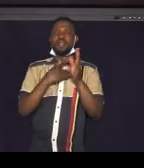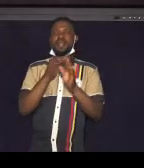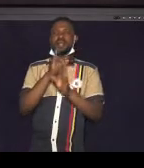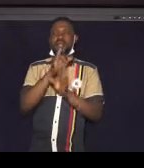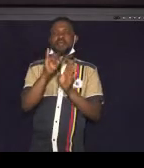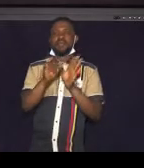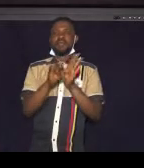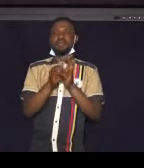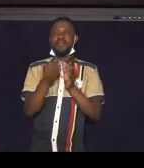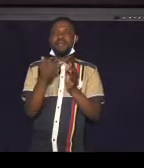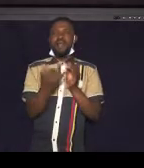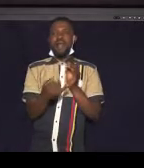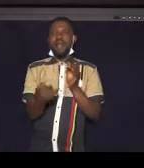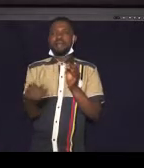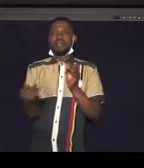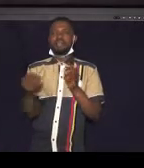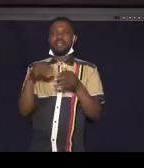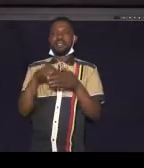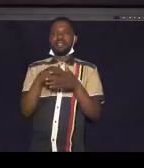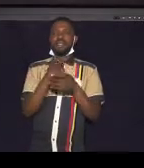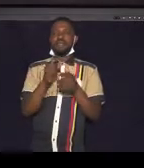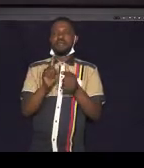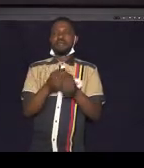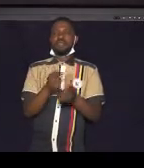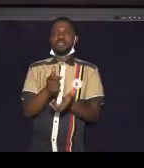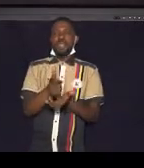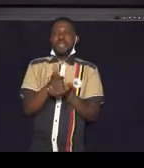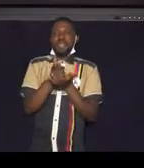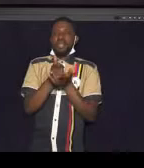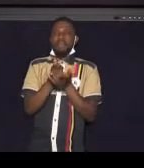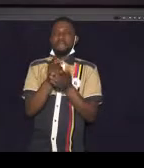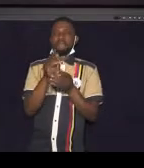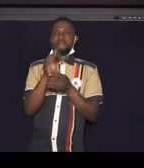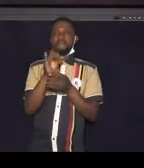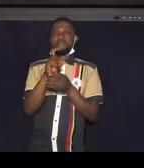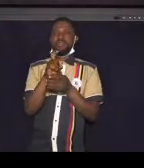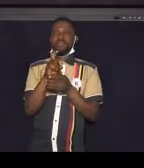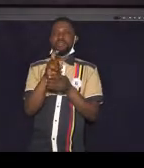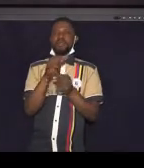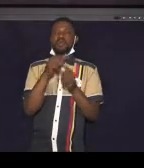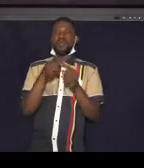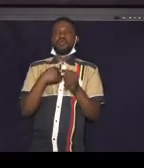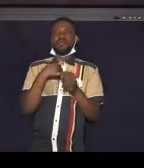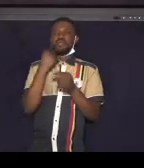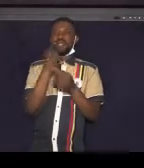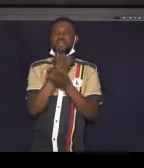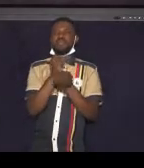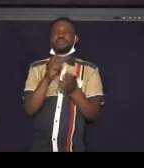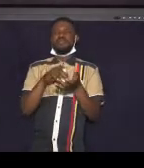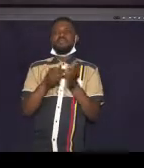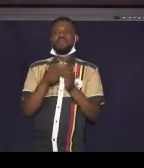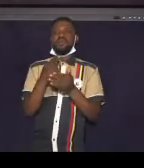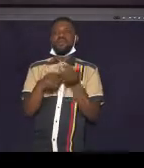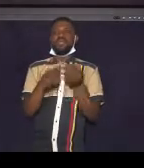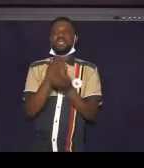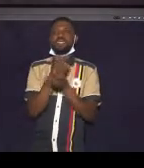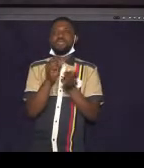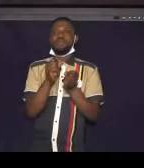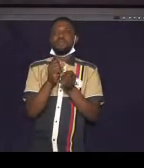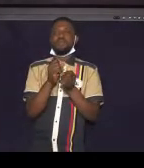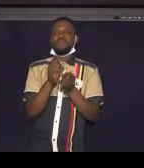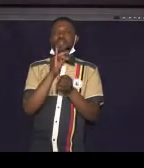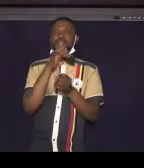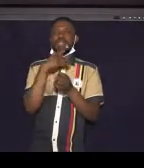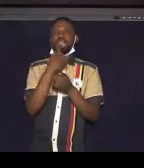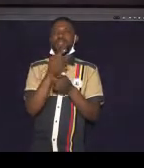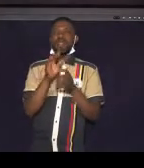identify items in a first aid box. When we say safety, what do we mean? Safety